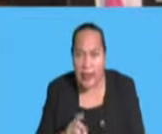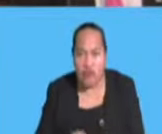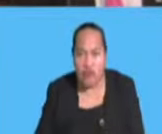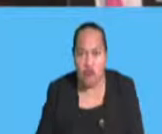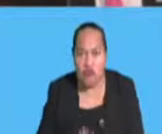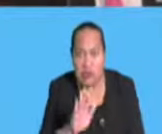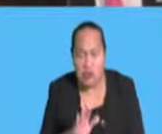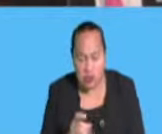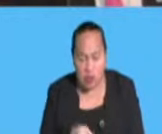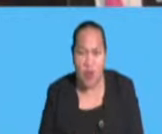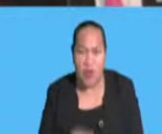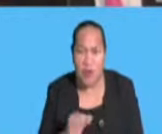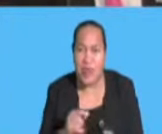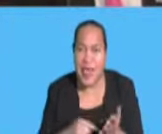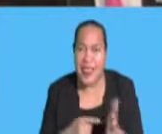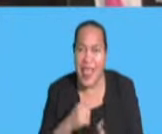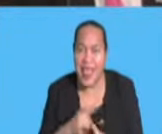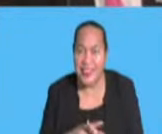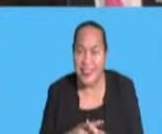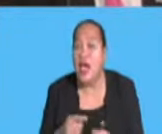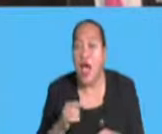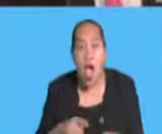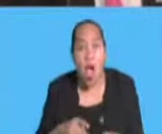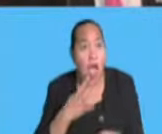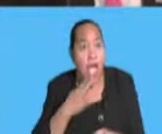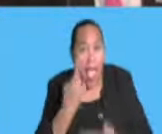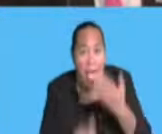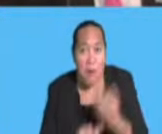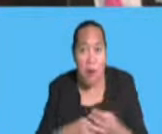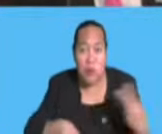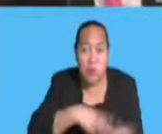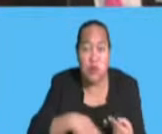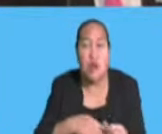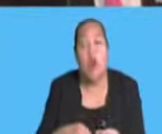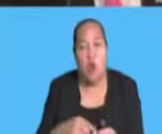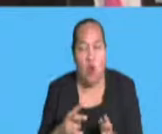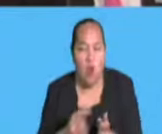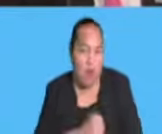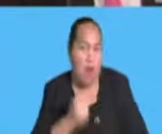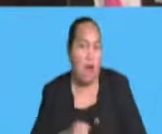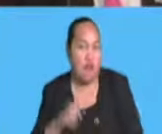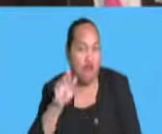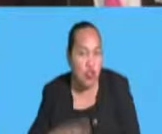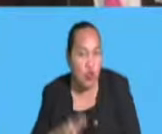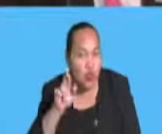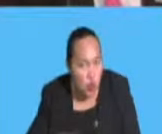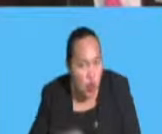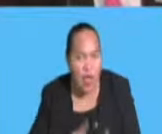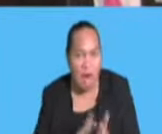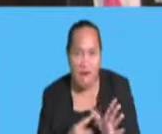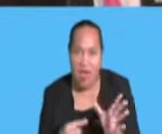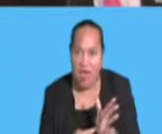it took place in a period when VAT was reduced to 9% and taxable individual income. And let me repeat, Mr.